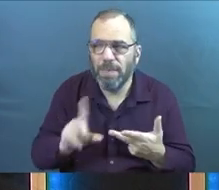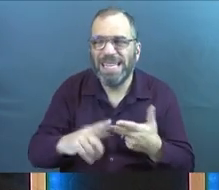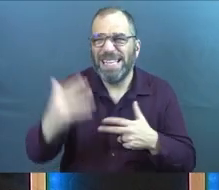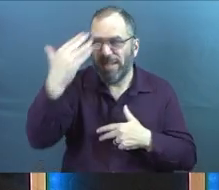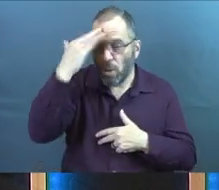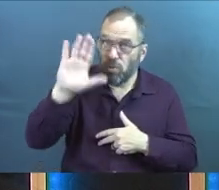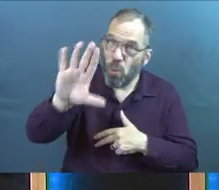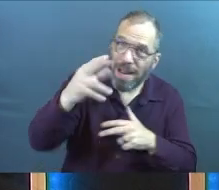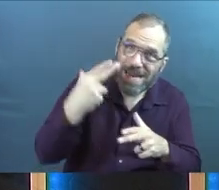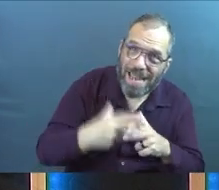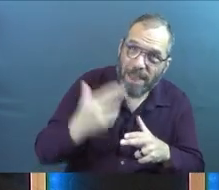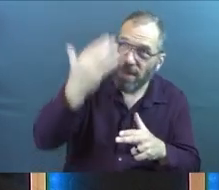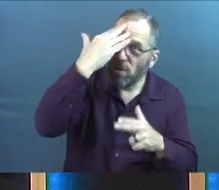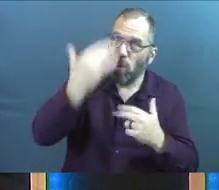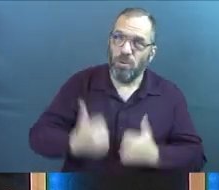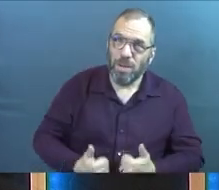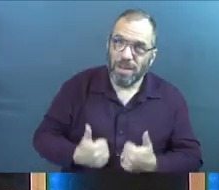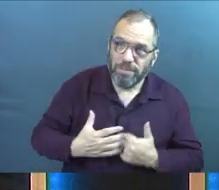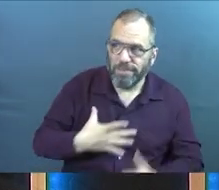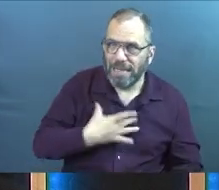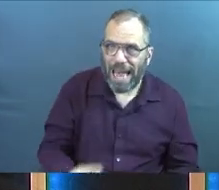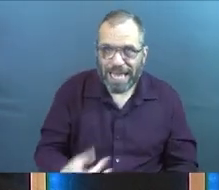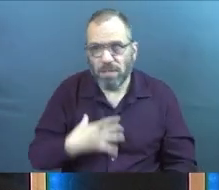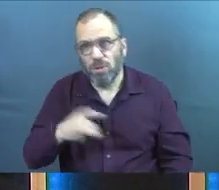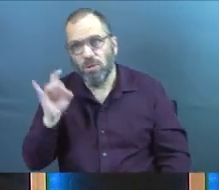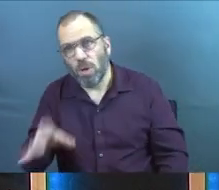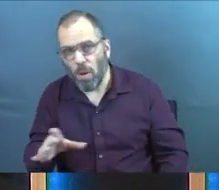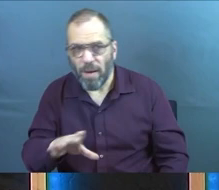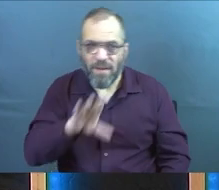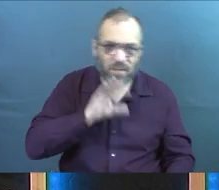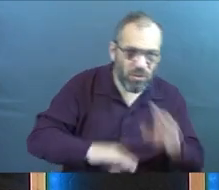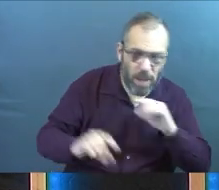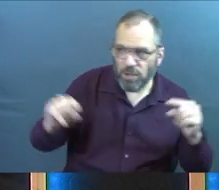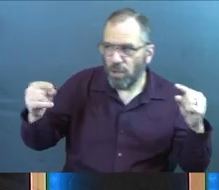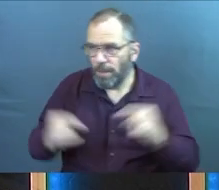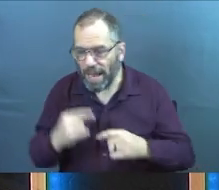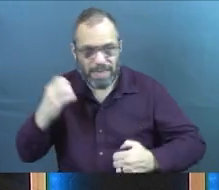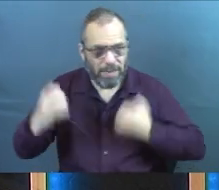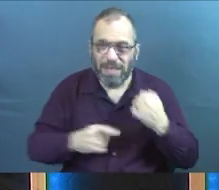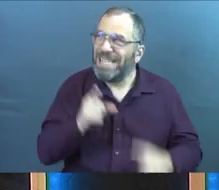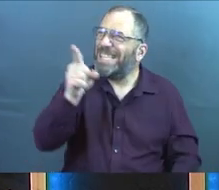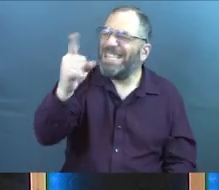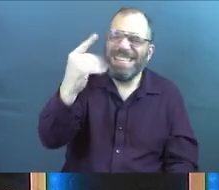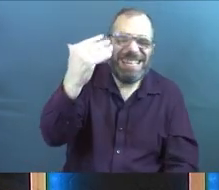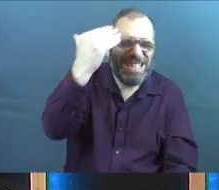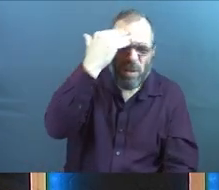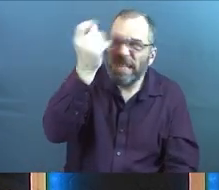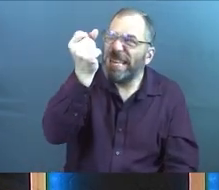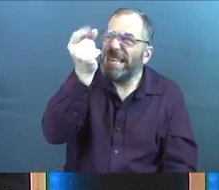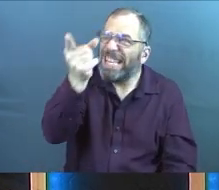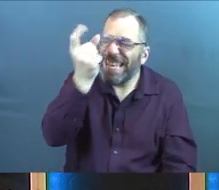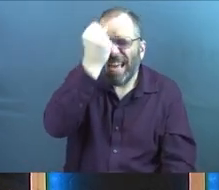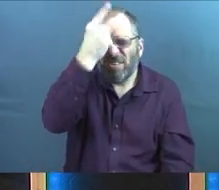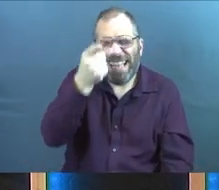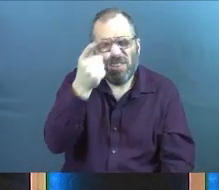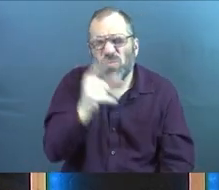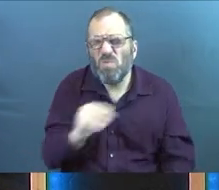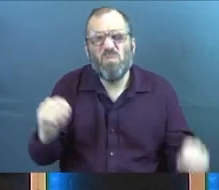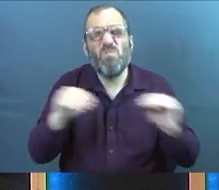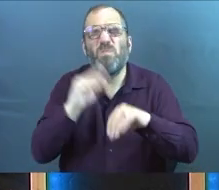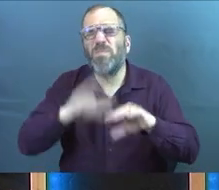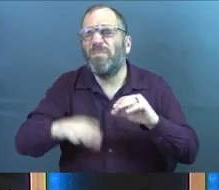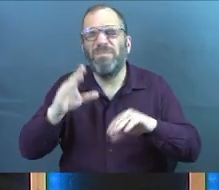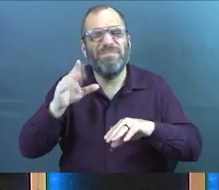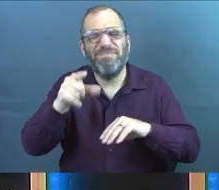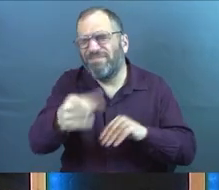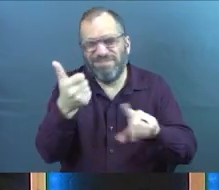your name. He knows your likes, your dislikes, your frustrations, your pain, your emotions. He understands you more than you'll ever understand yourself.